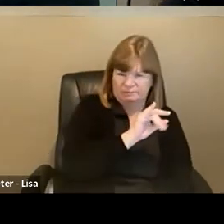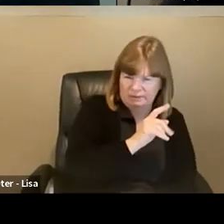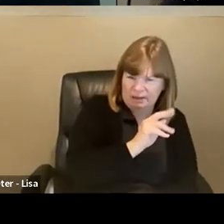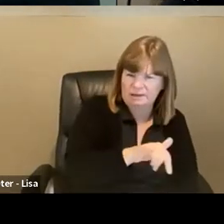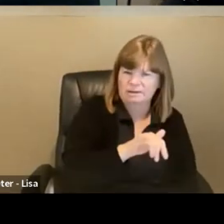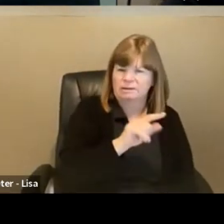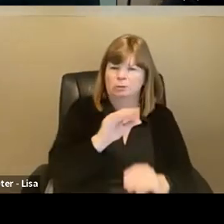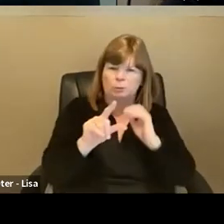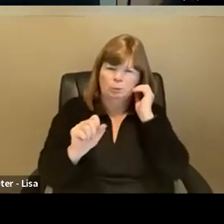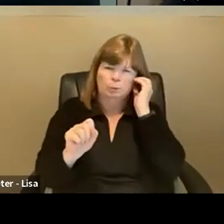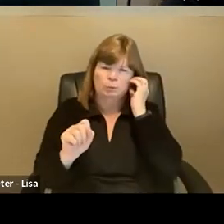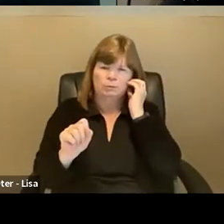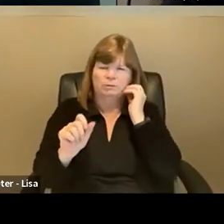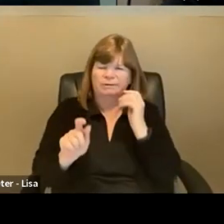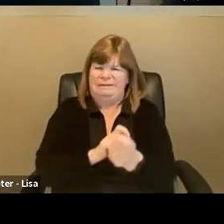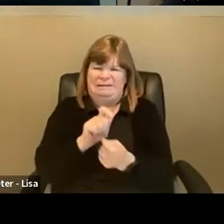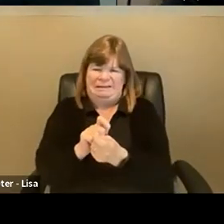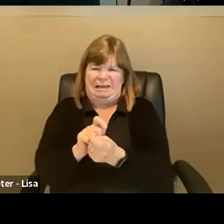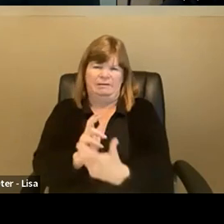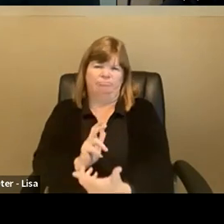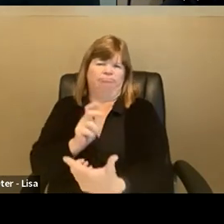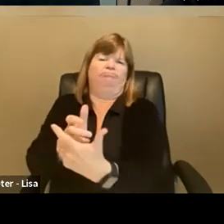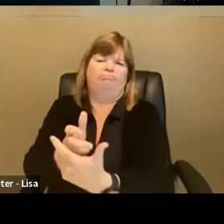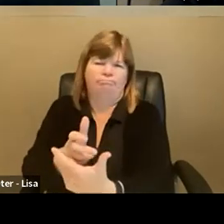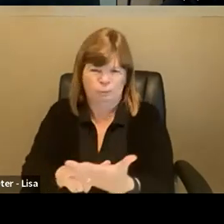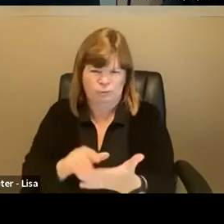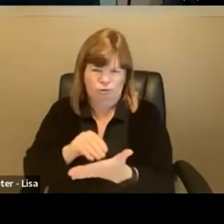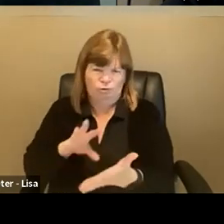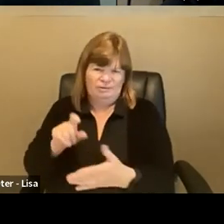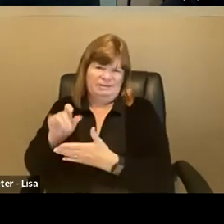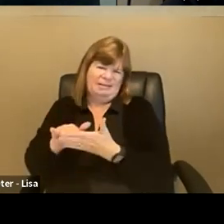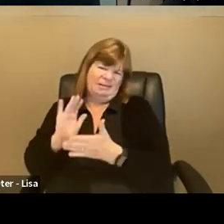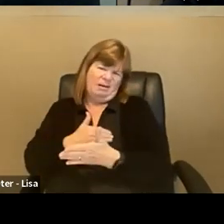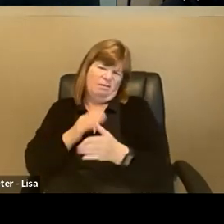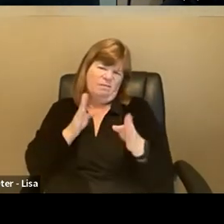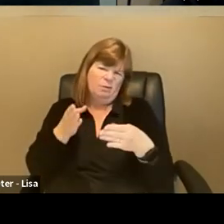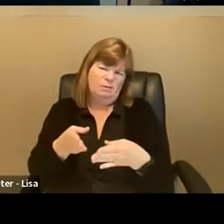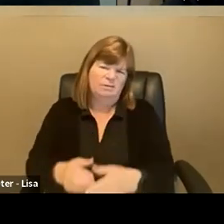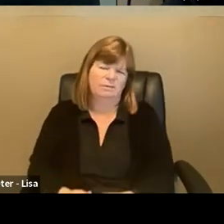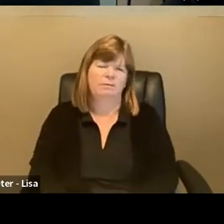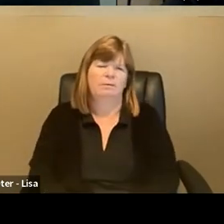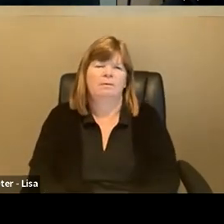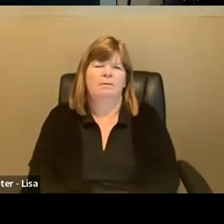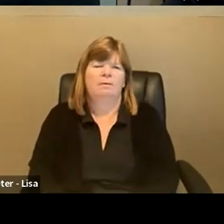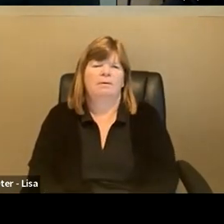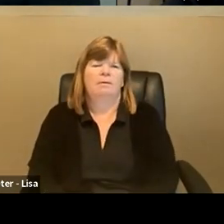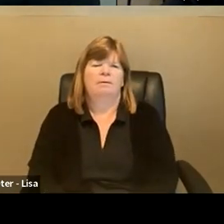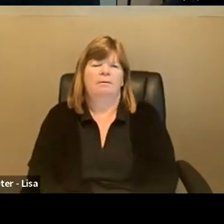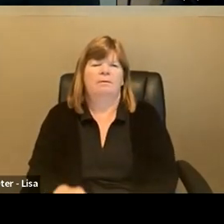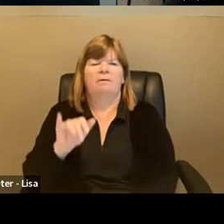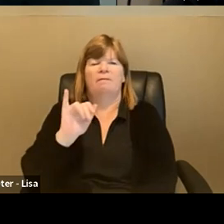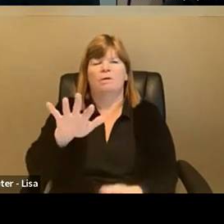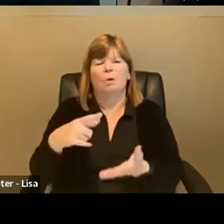with exactly what our kids need is kind of where our focus has been. And so the